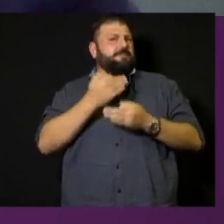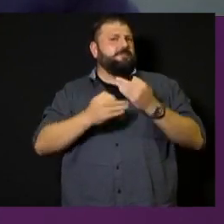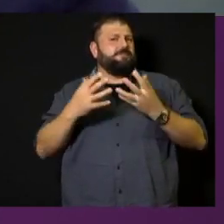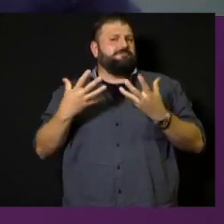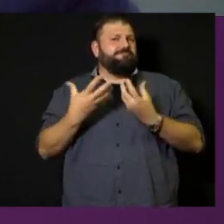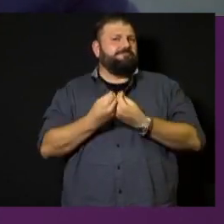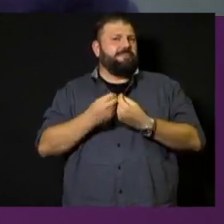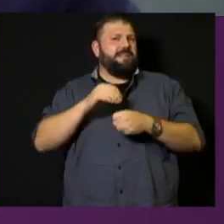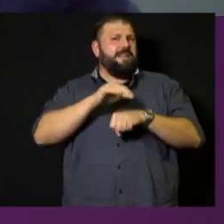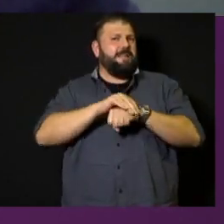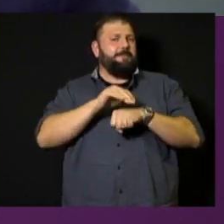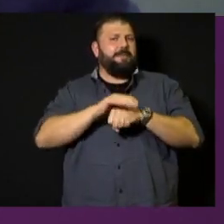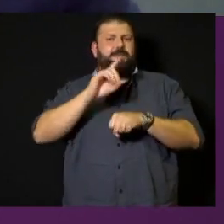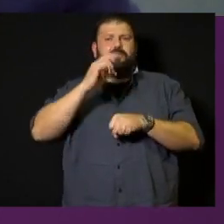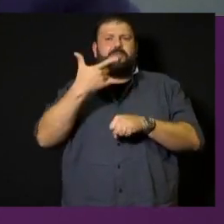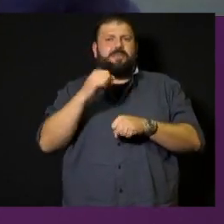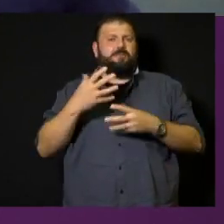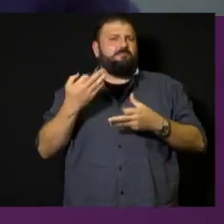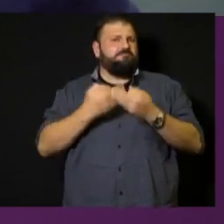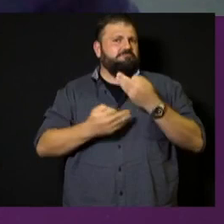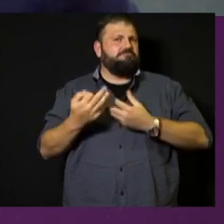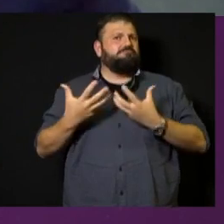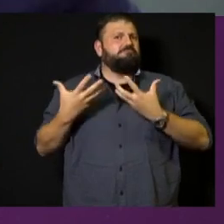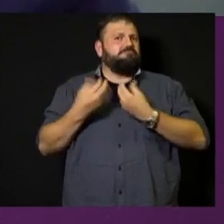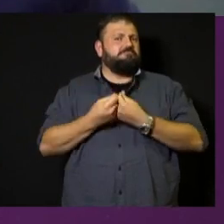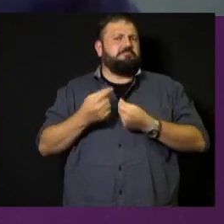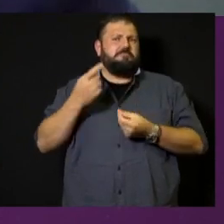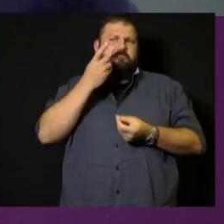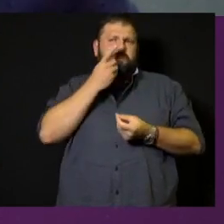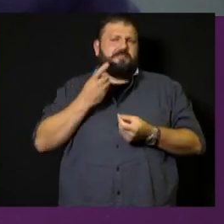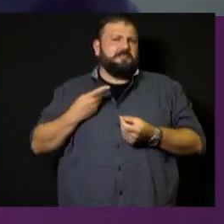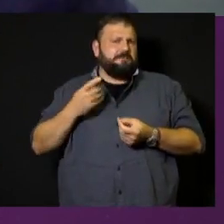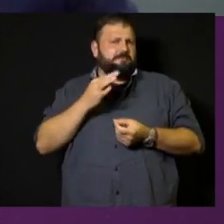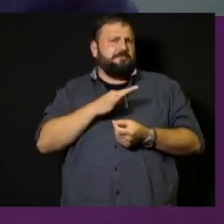my friend Diego? My father